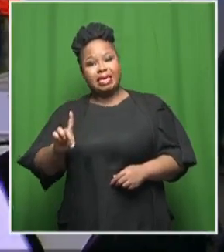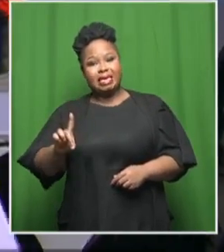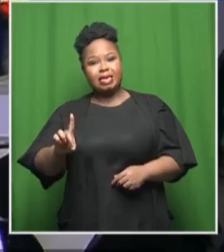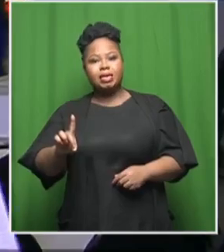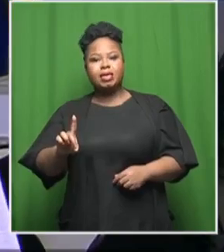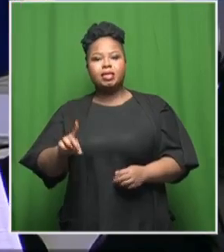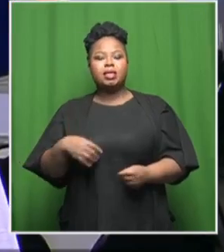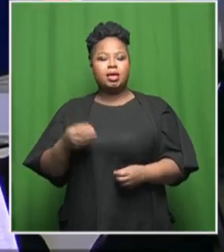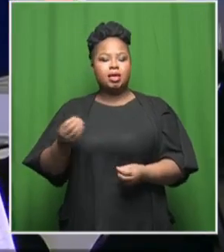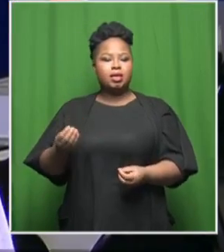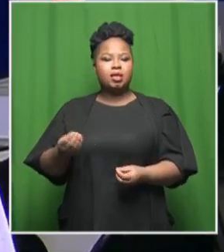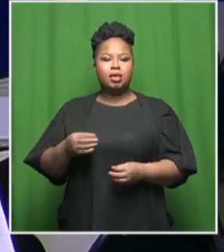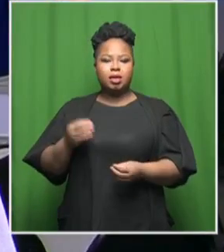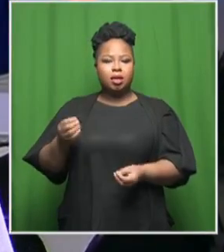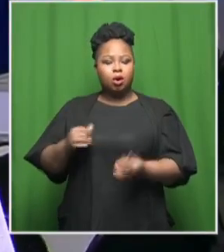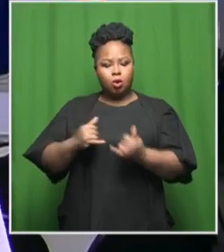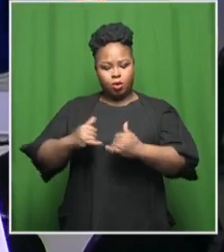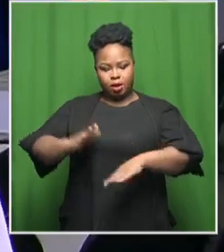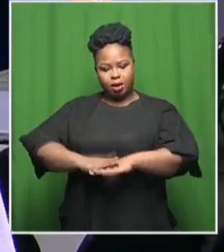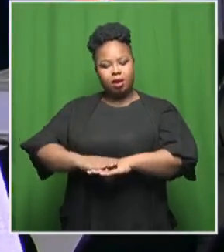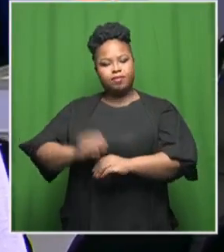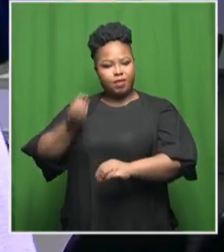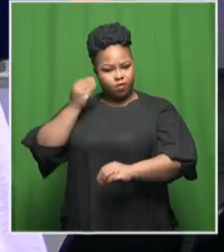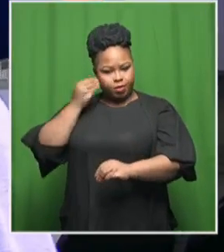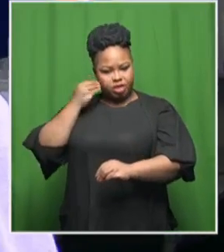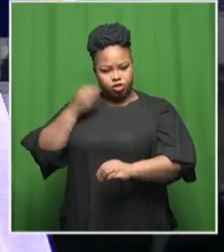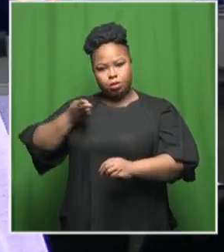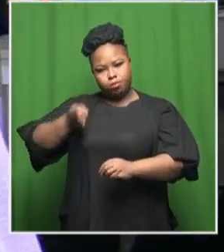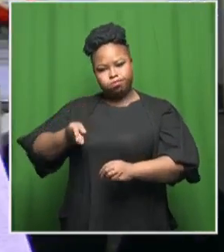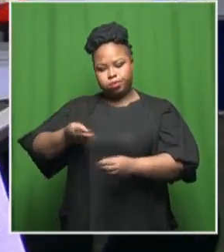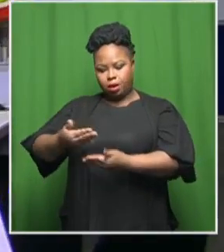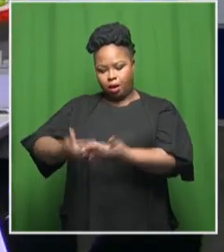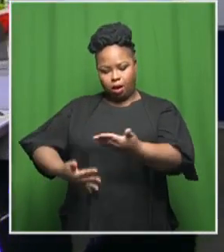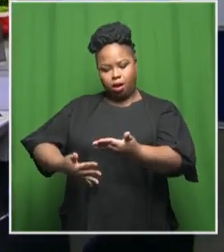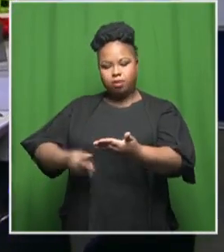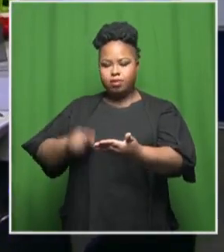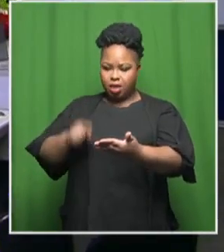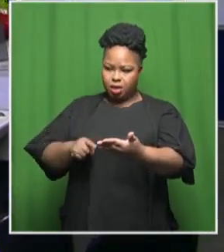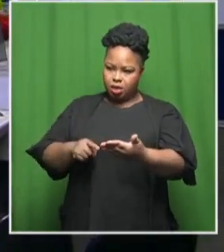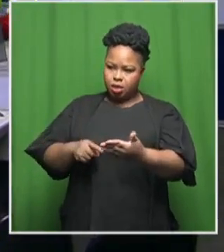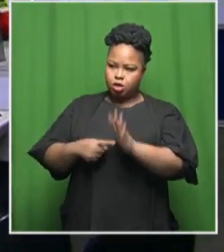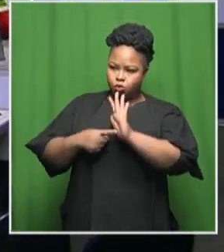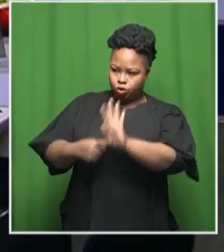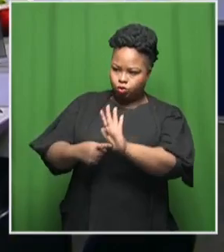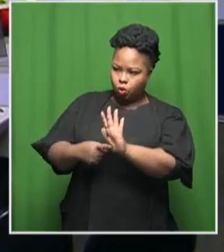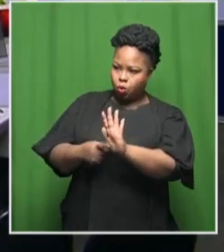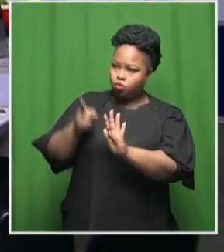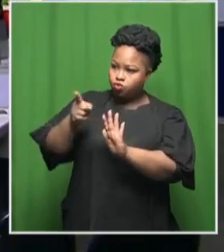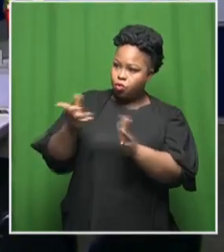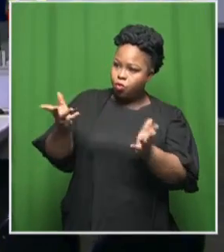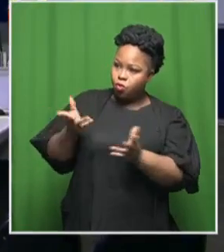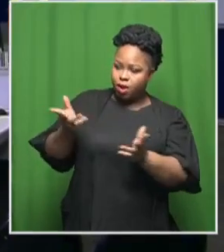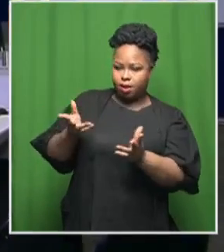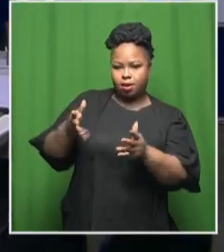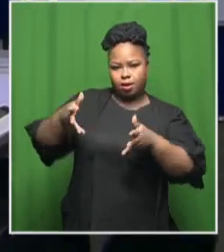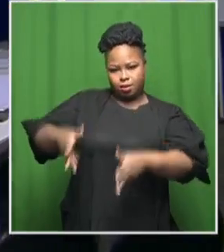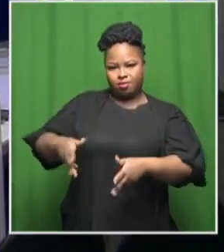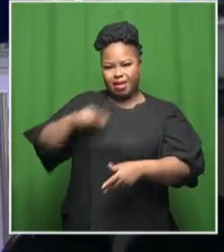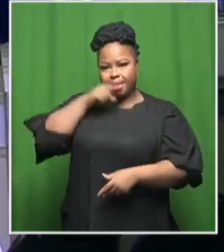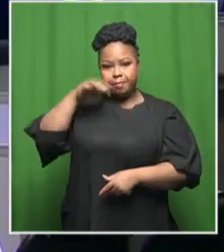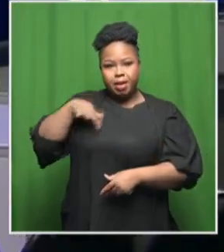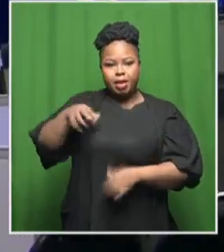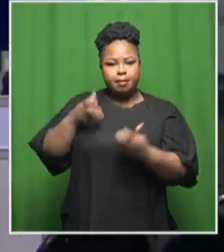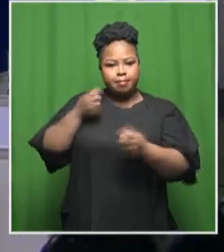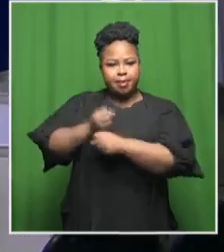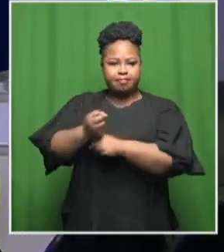data electronically, firstly, and secondly also gives us an indication where in the voter's roll he is. Given the